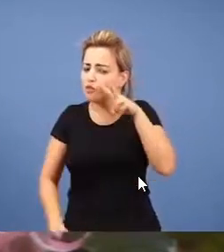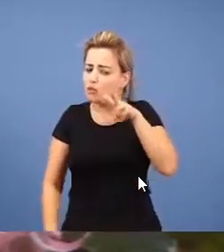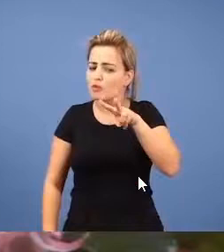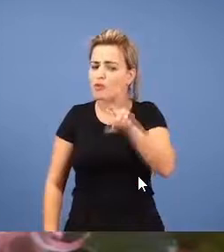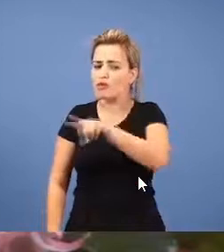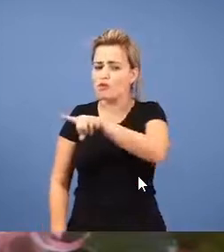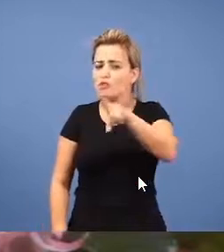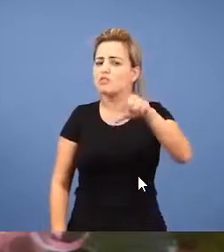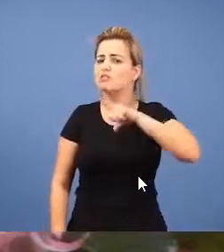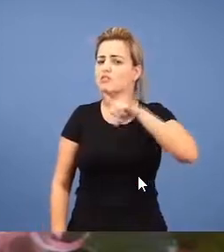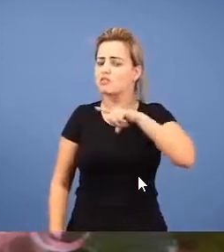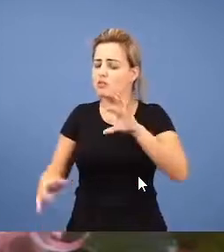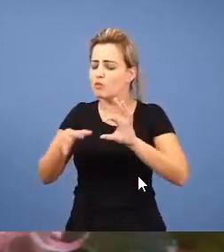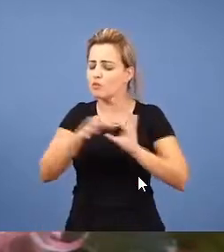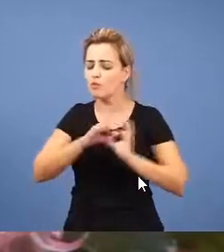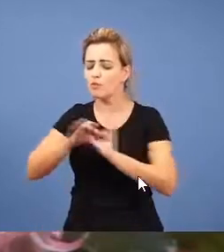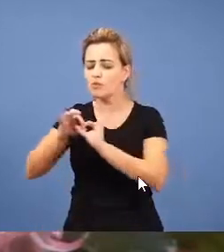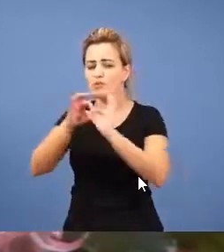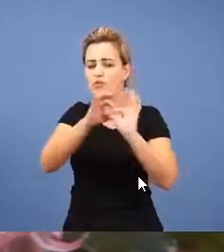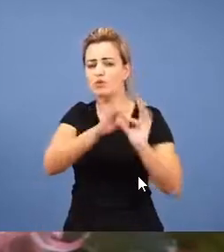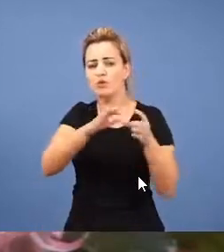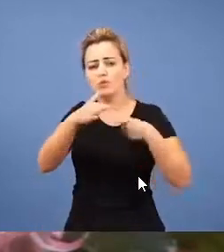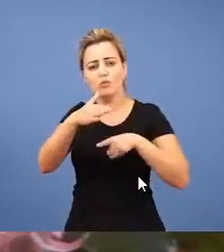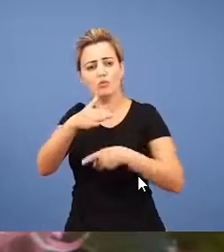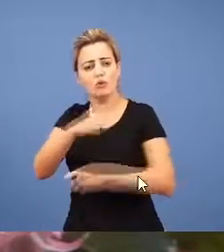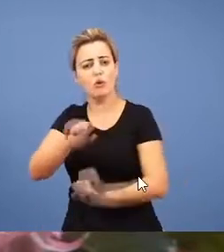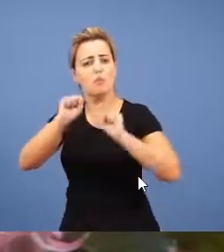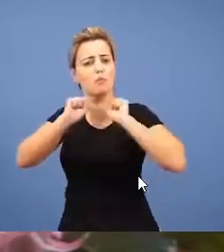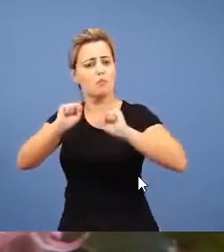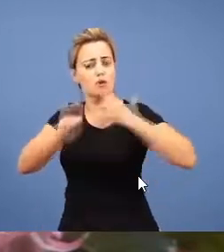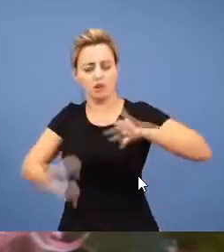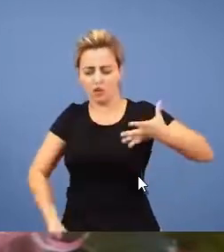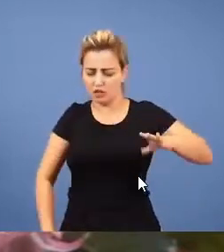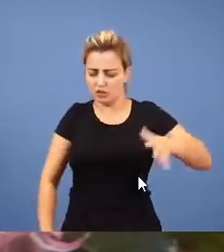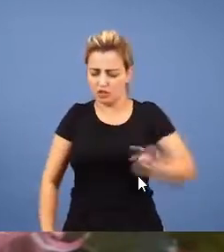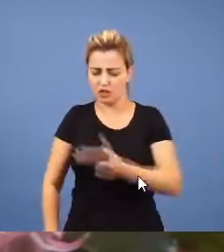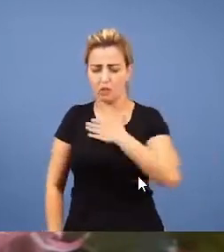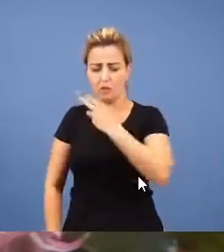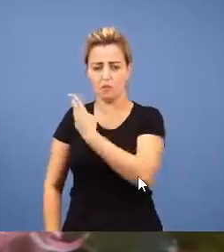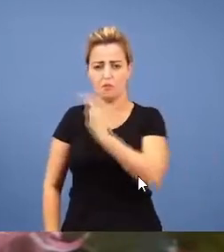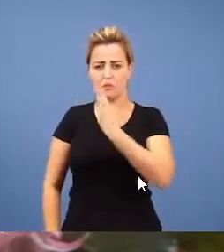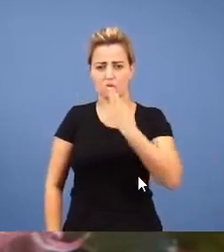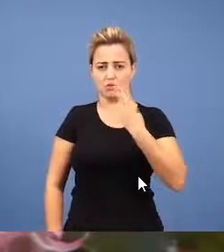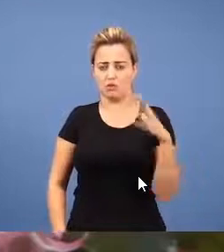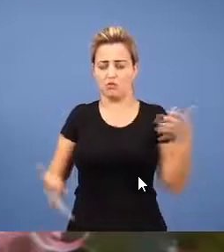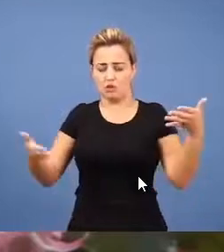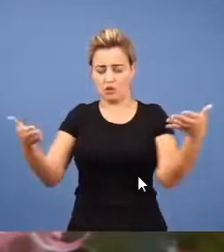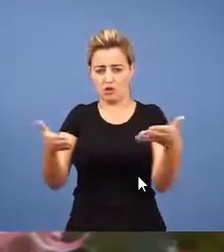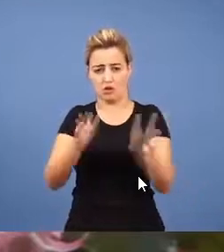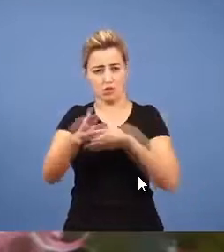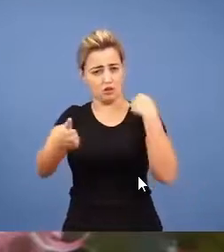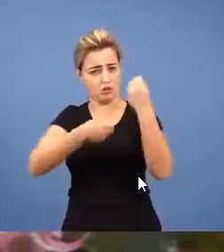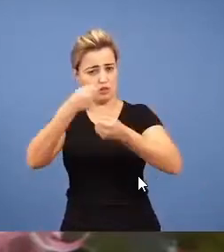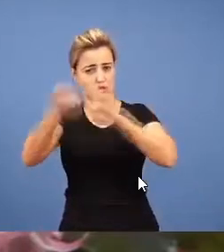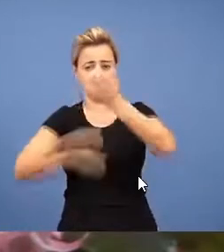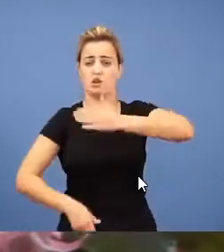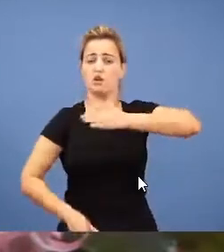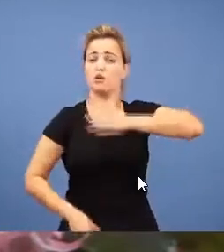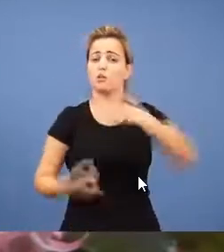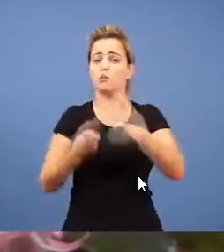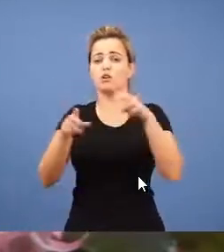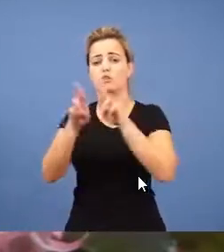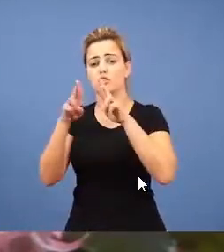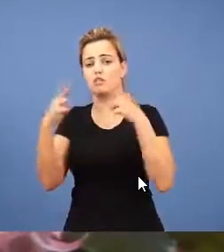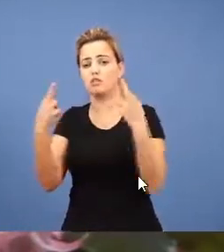moment to live in fellowship. Adore my name with shouts of glories and